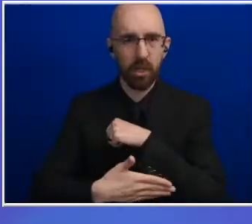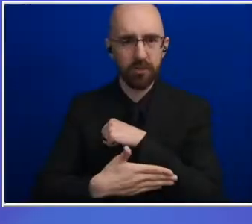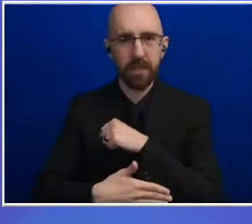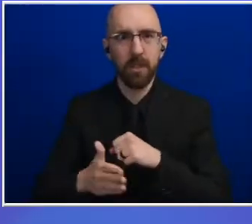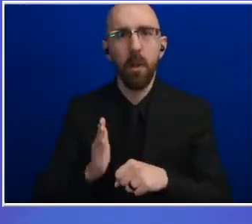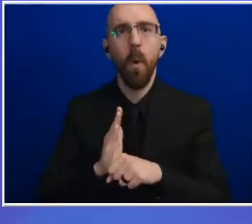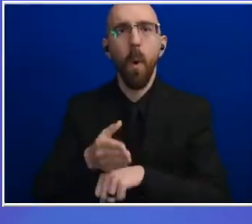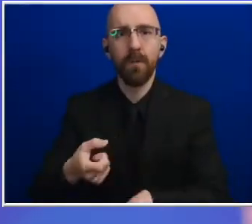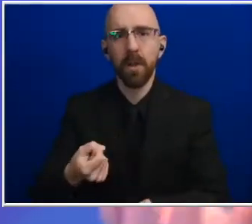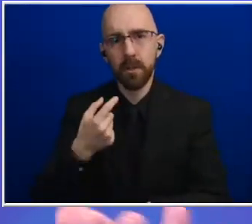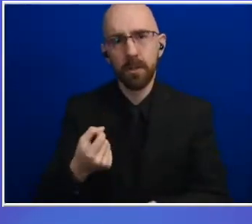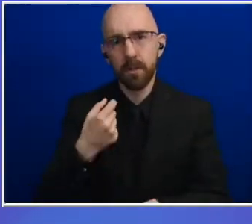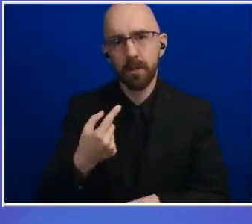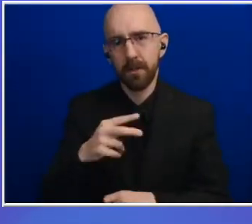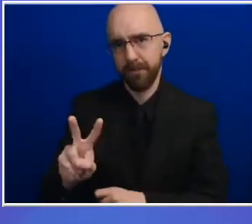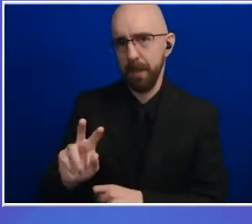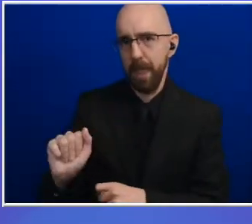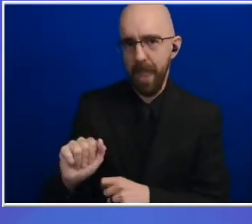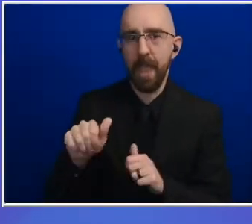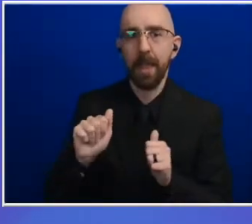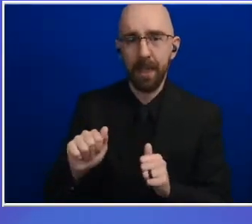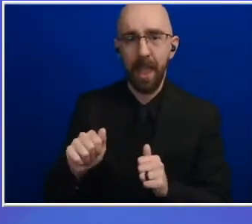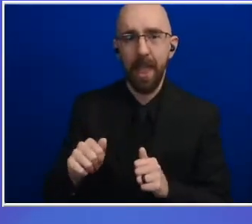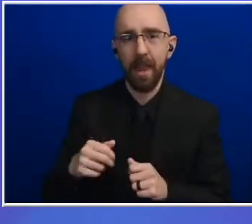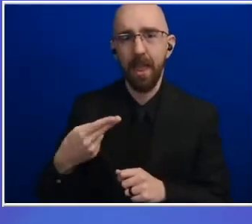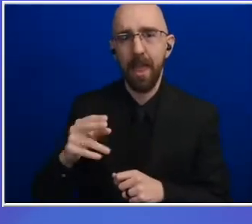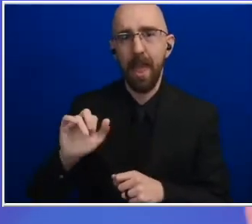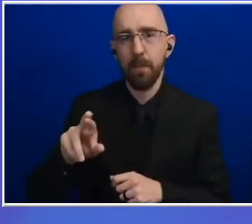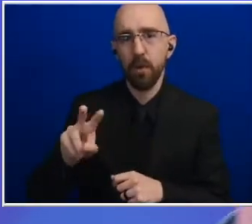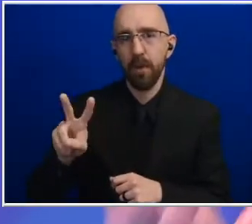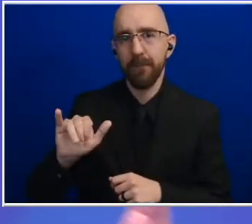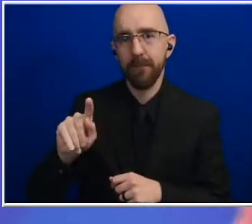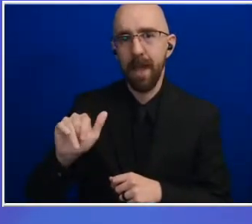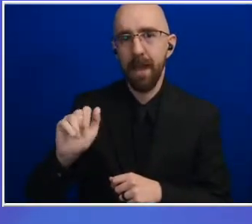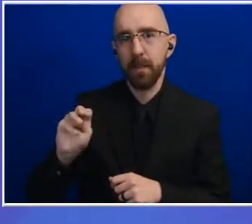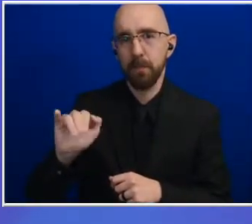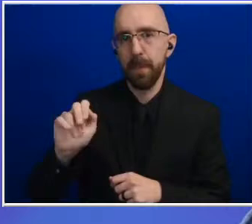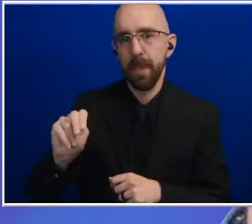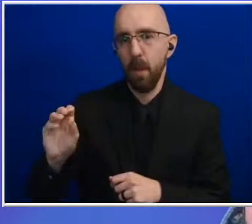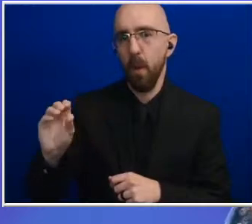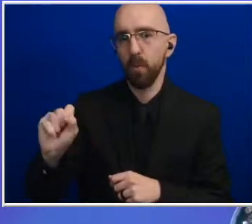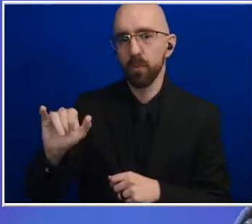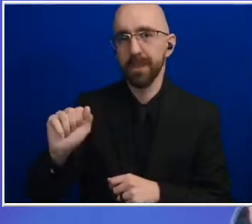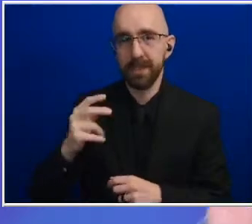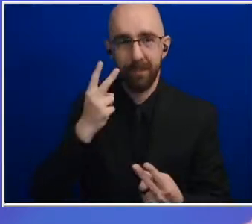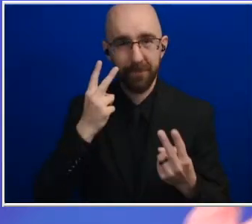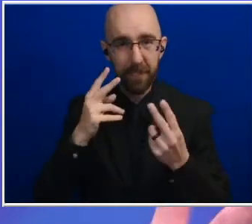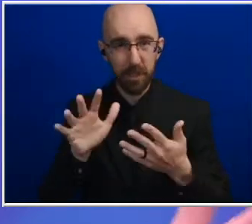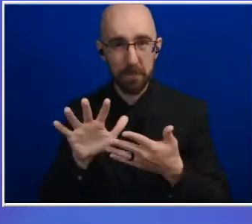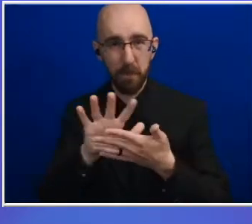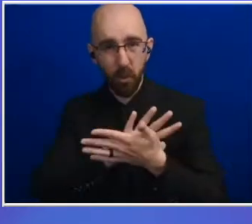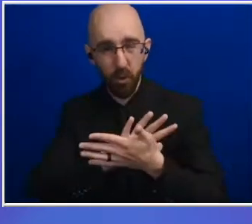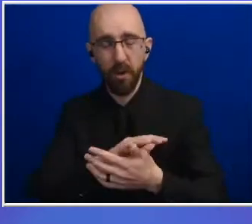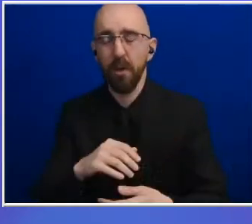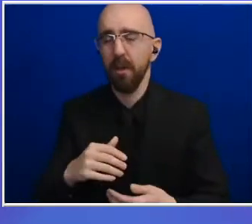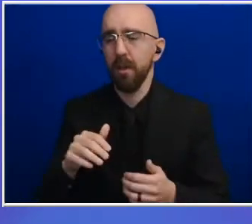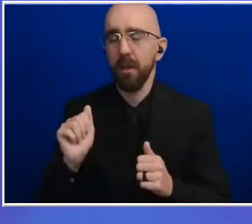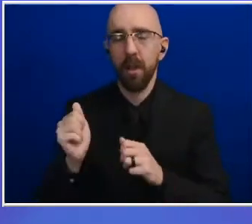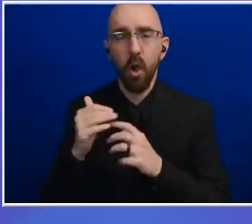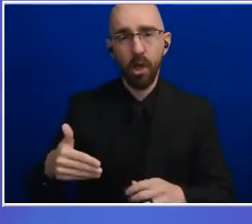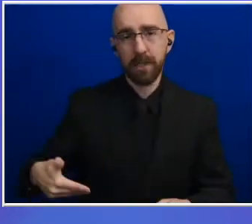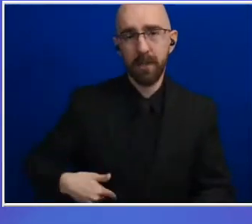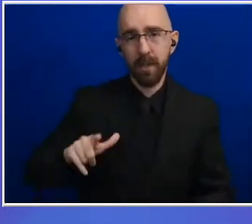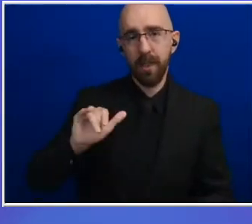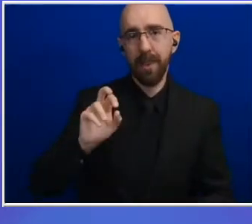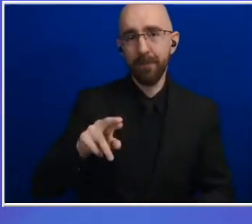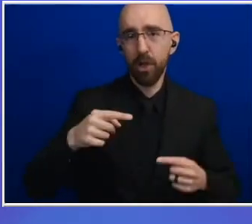vitamin A, and you can get something called hypervitaminosis, where you can have blurred vision and even liver injury due to